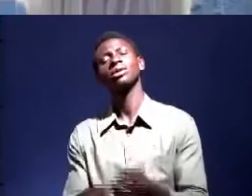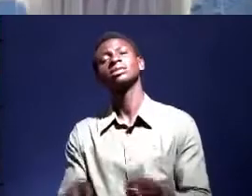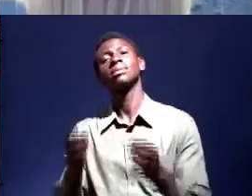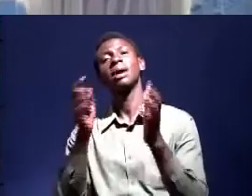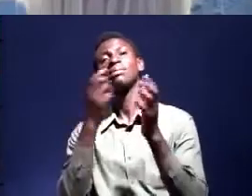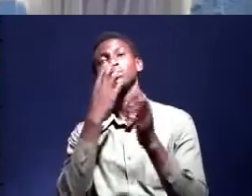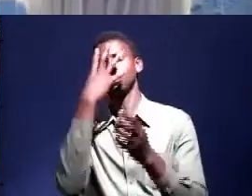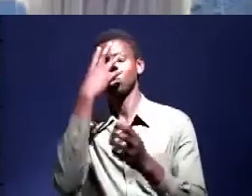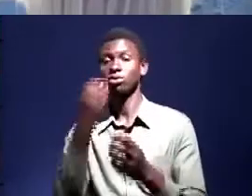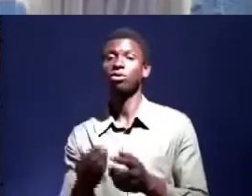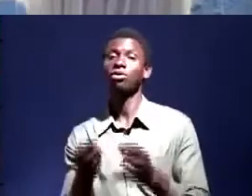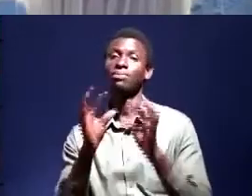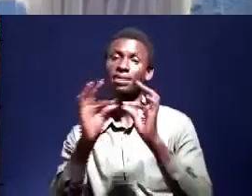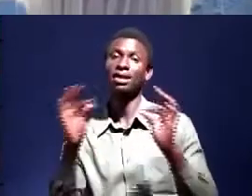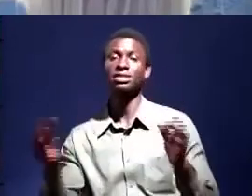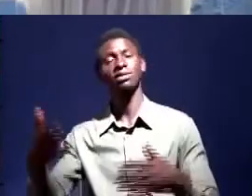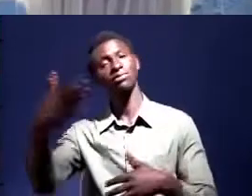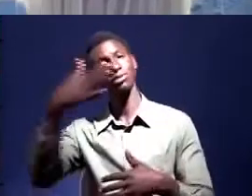praying,